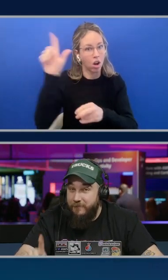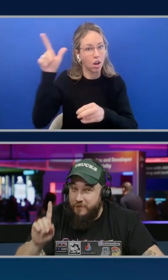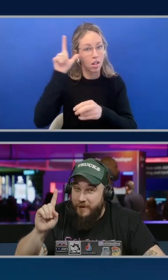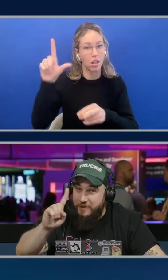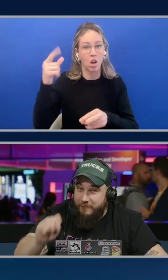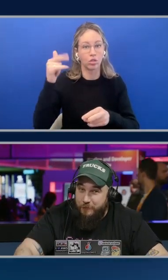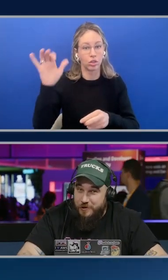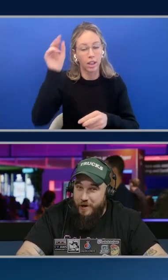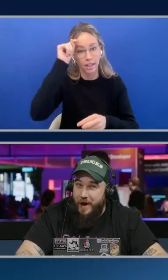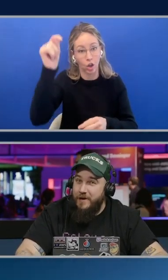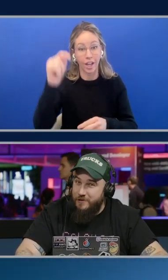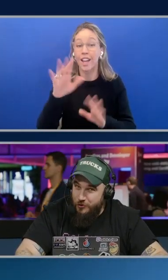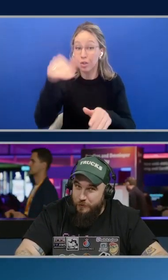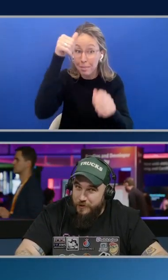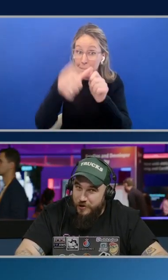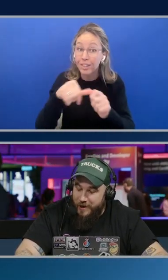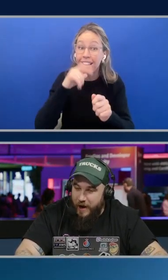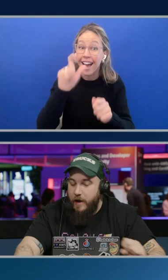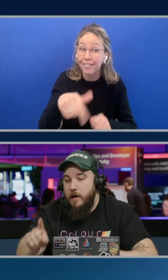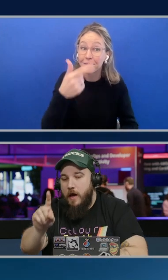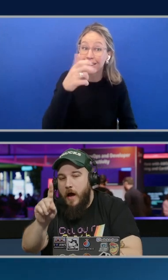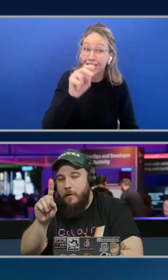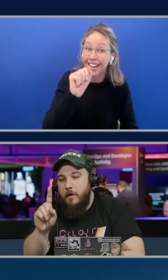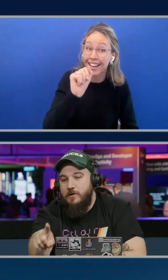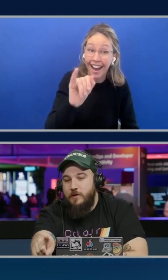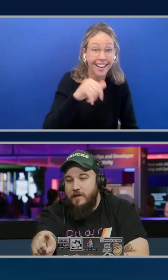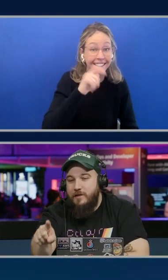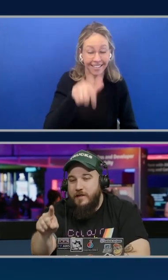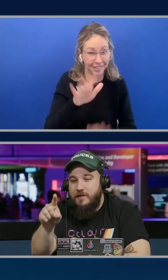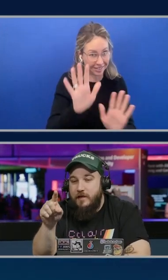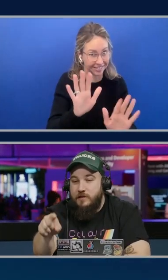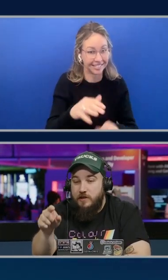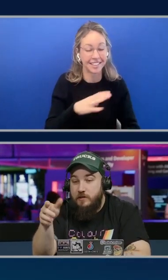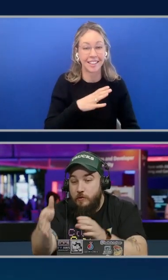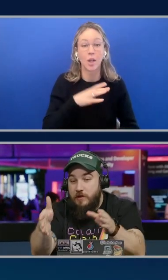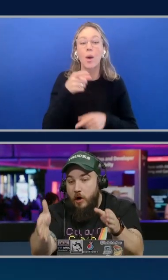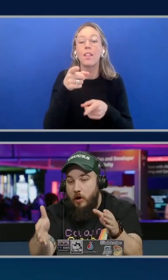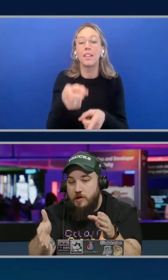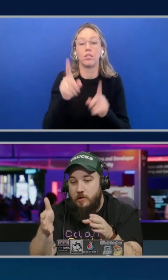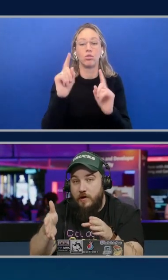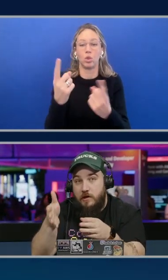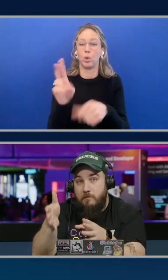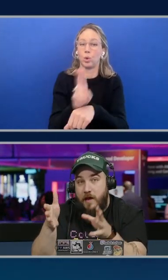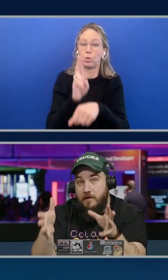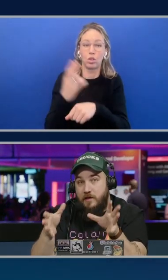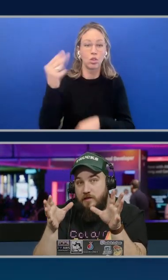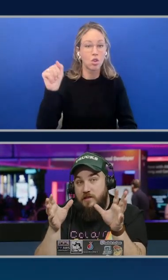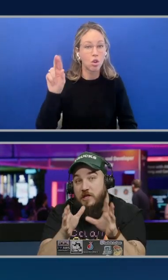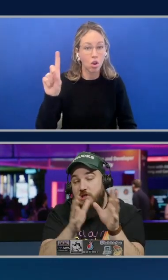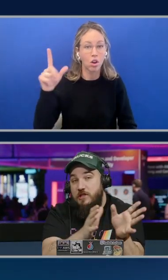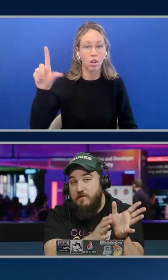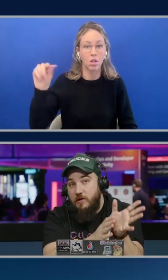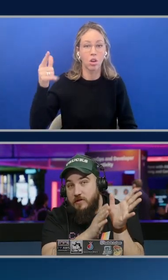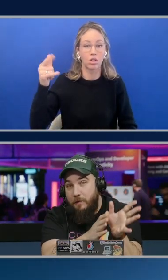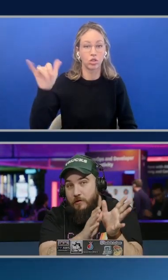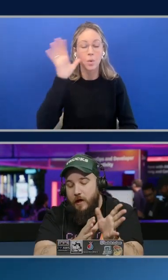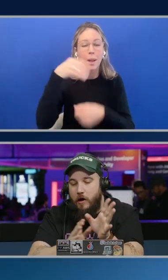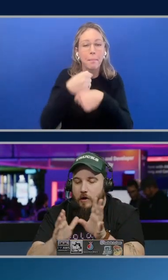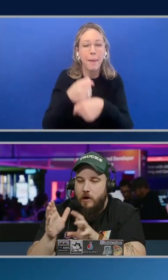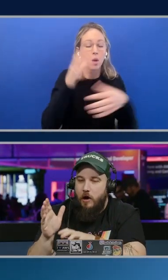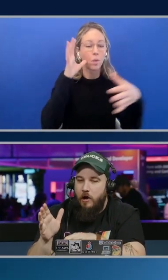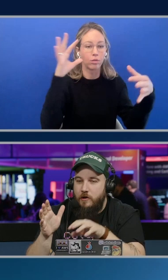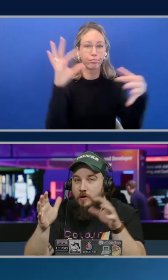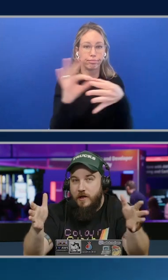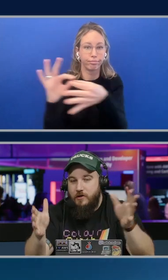friends, if it doesn't have to be Gen AI, it shouldn't be Gen AI. So this is just using hard logic to actually stitch these videos up